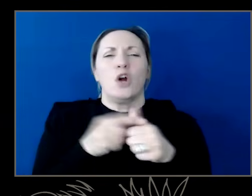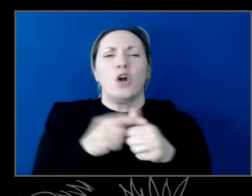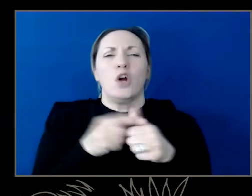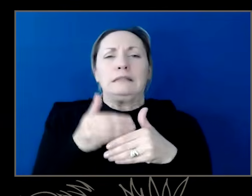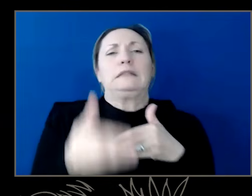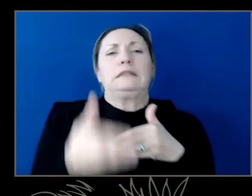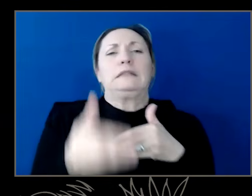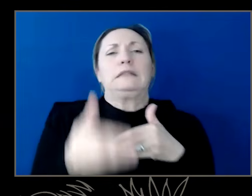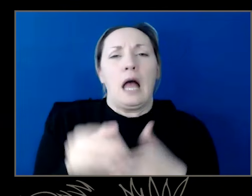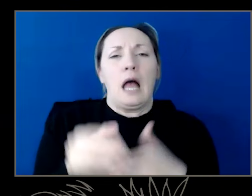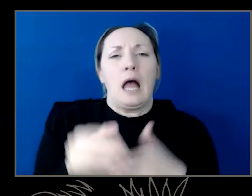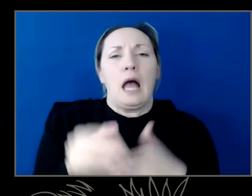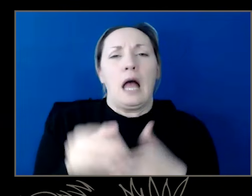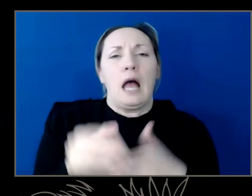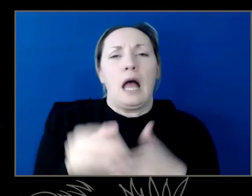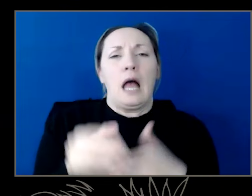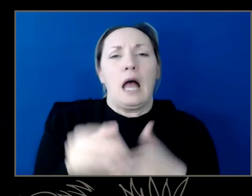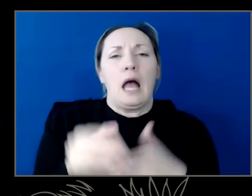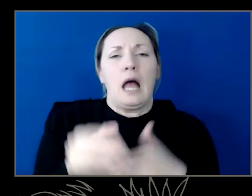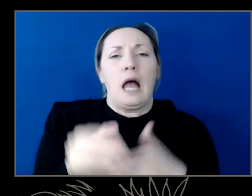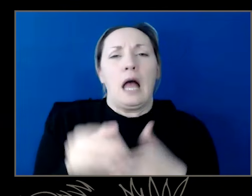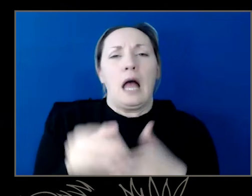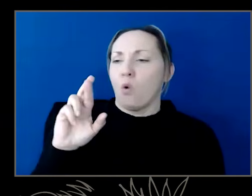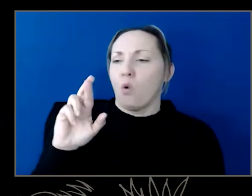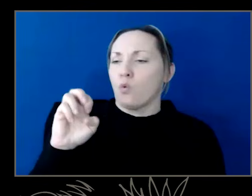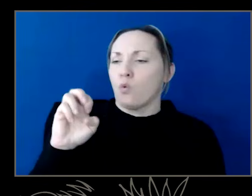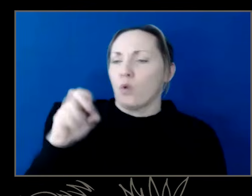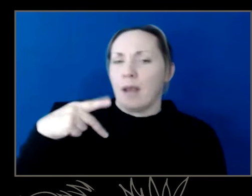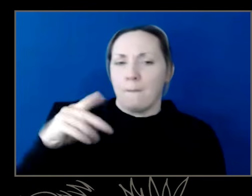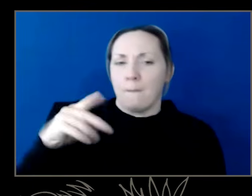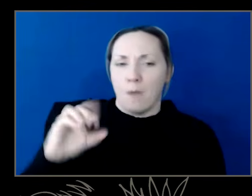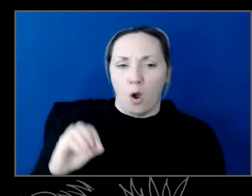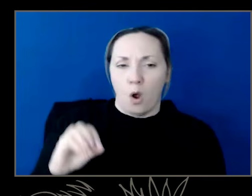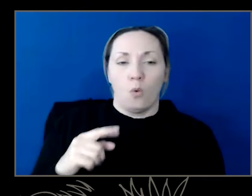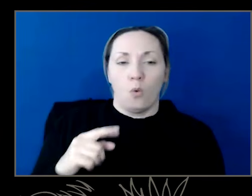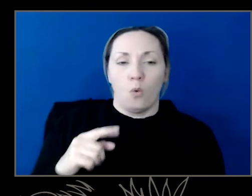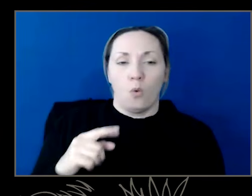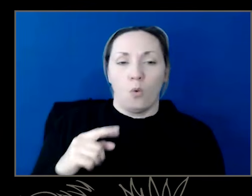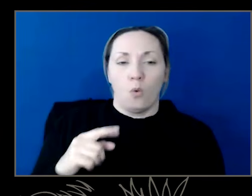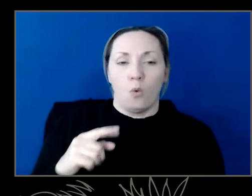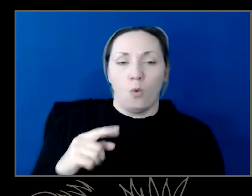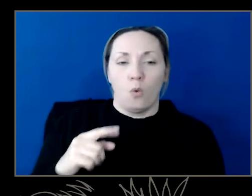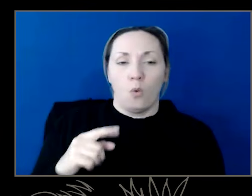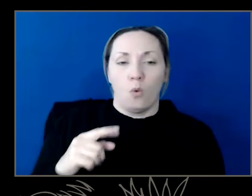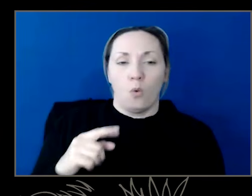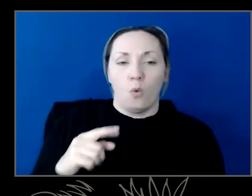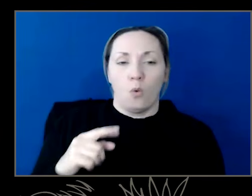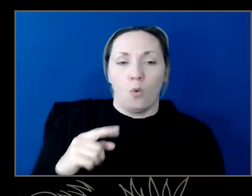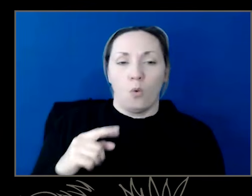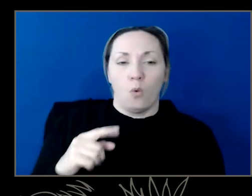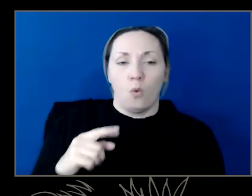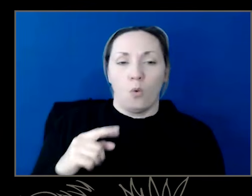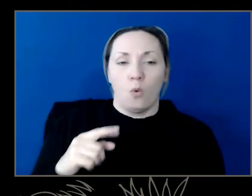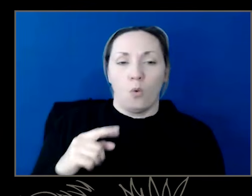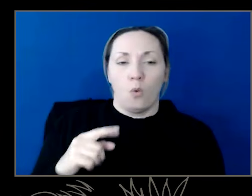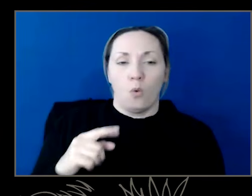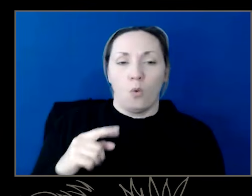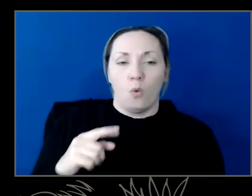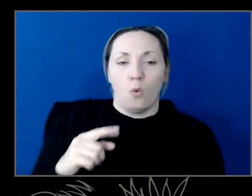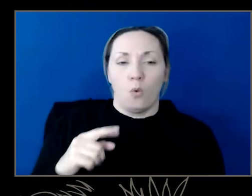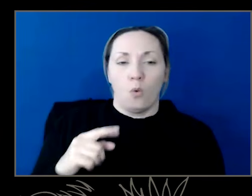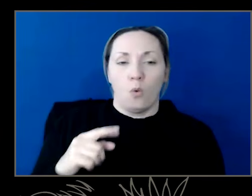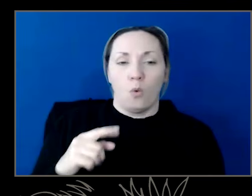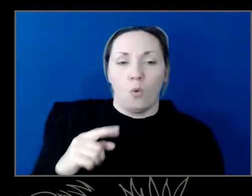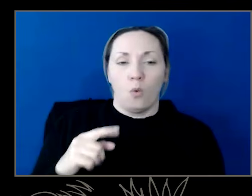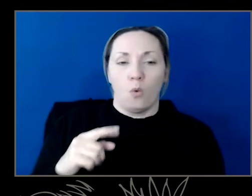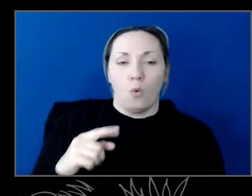using this Acme lib1. It seems like a relative import. It feels like it's an